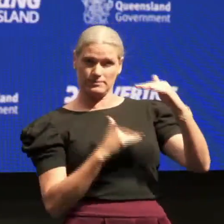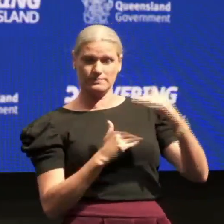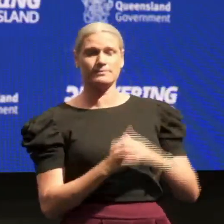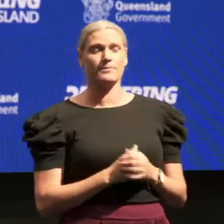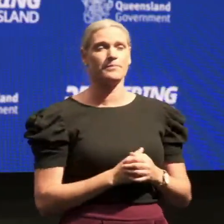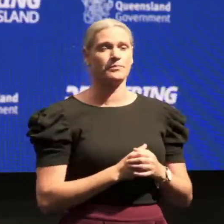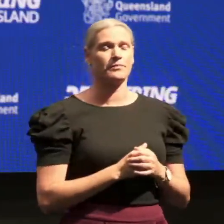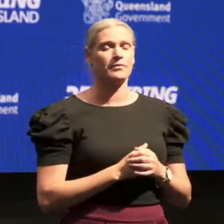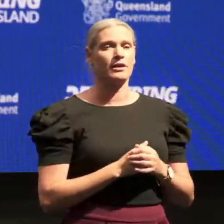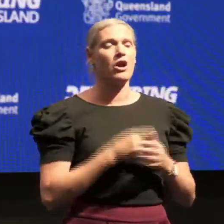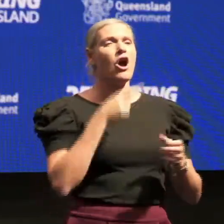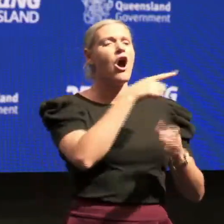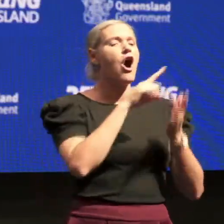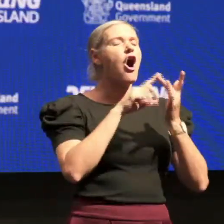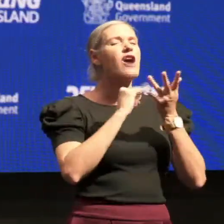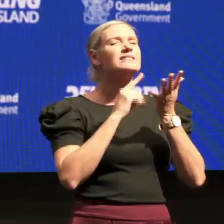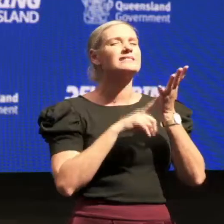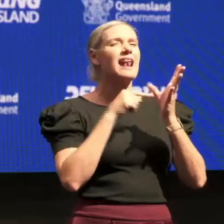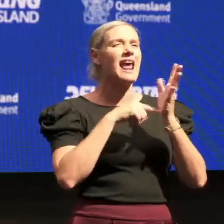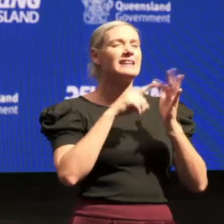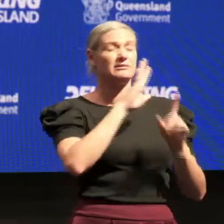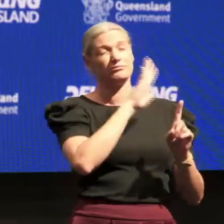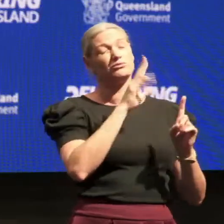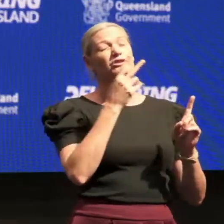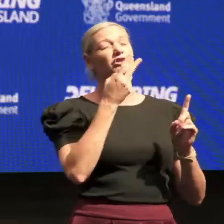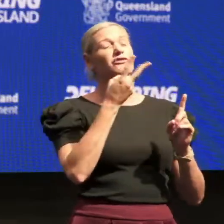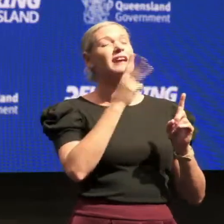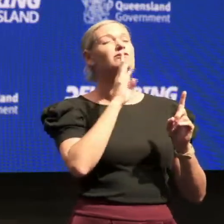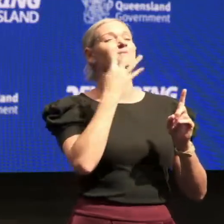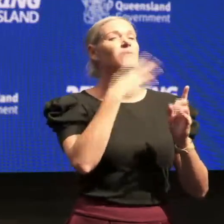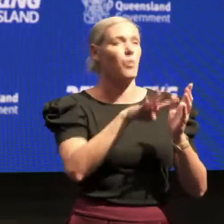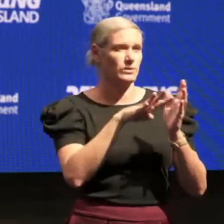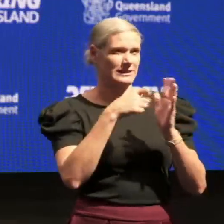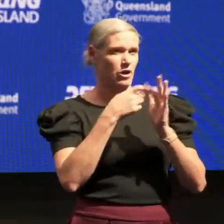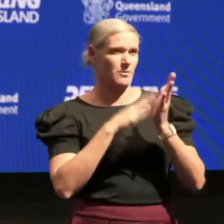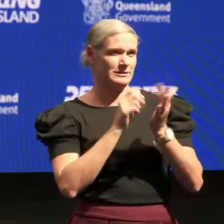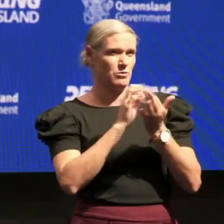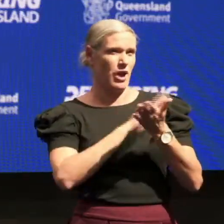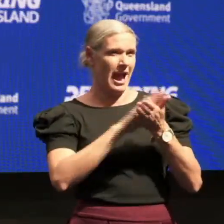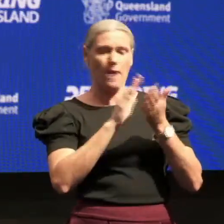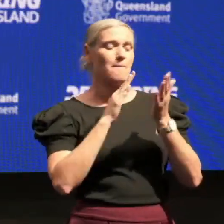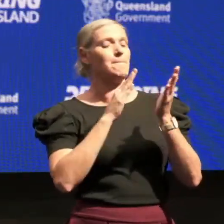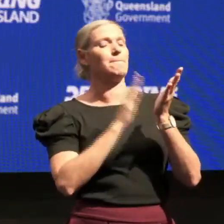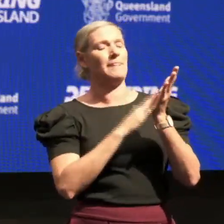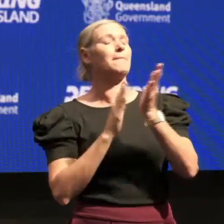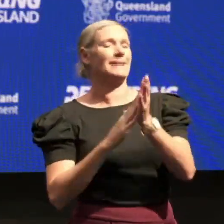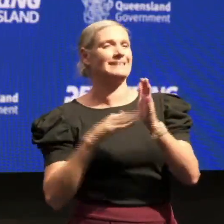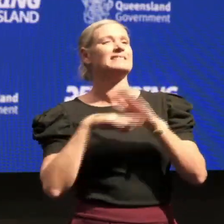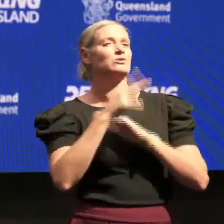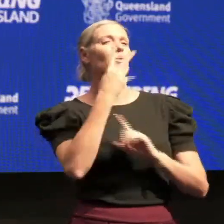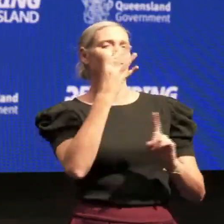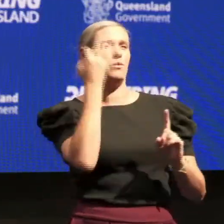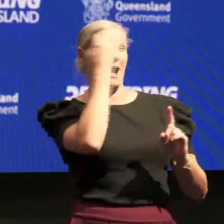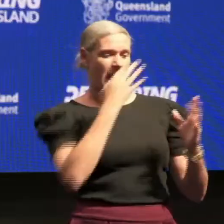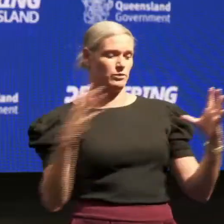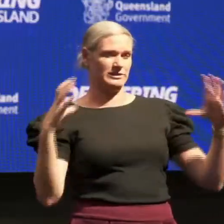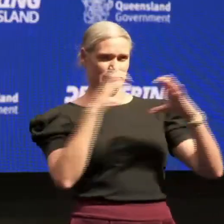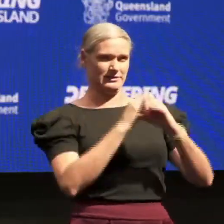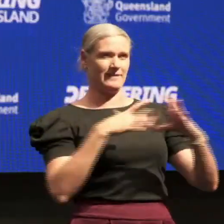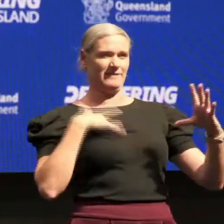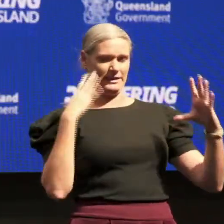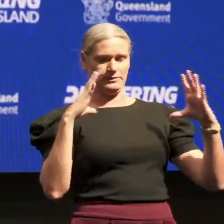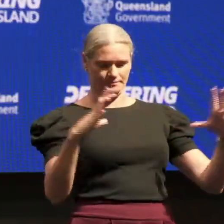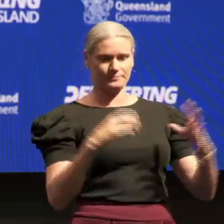where isolated totals up to 340 millimetres within the 24-hour period are possible.